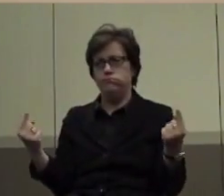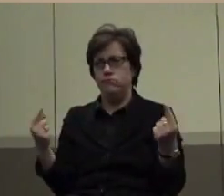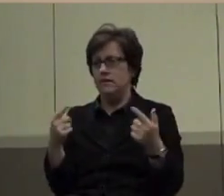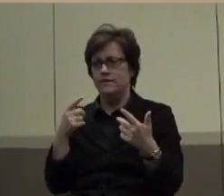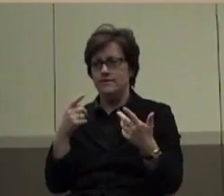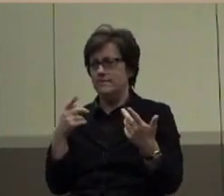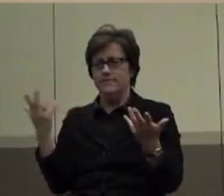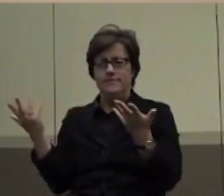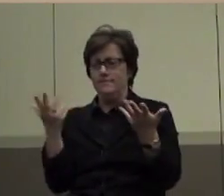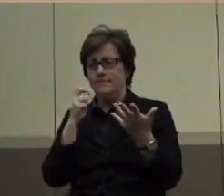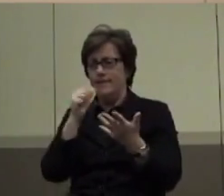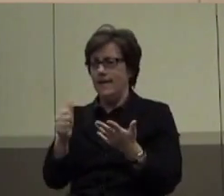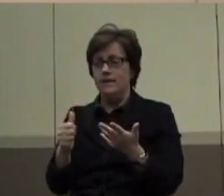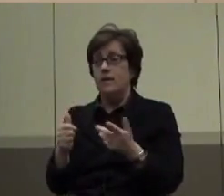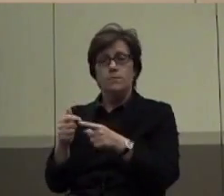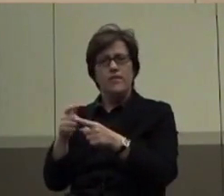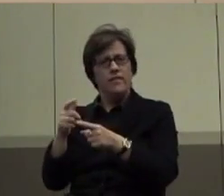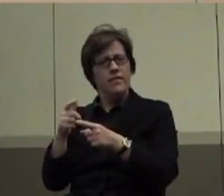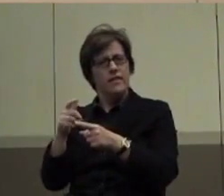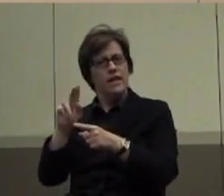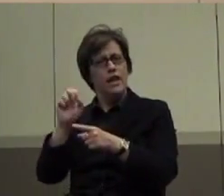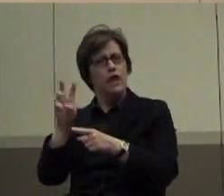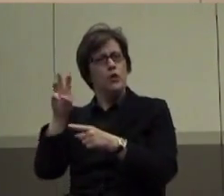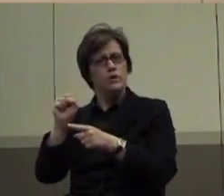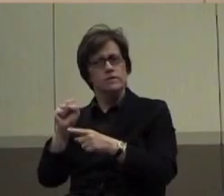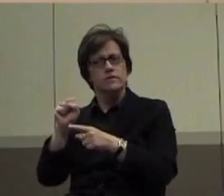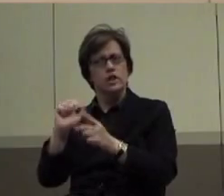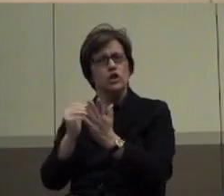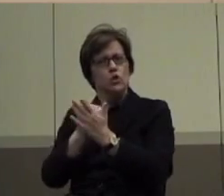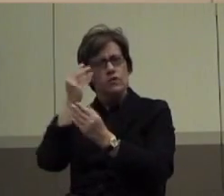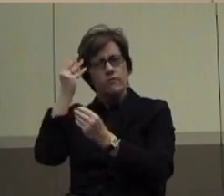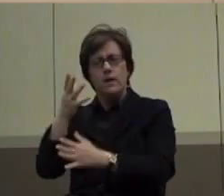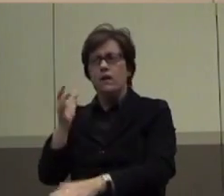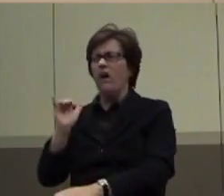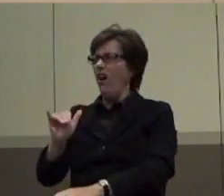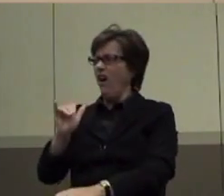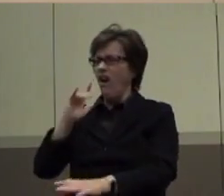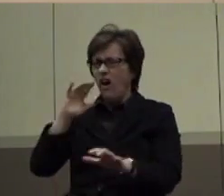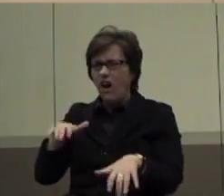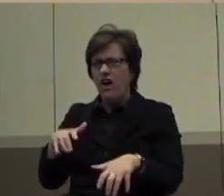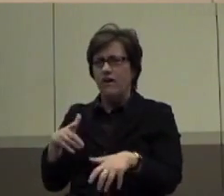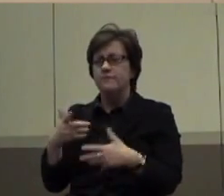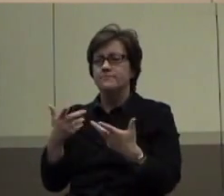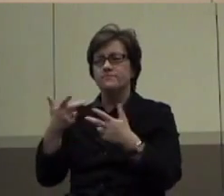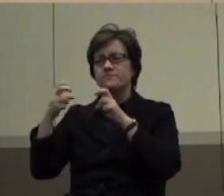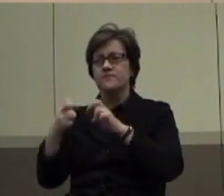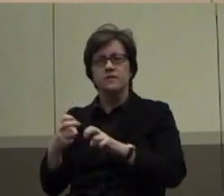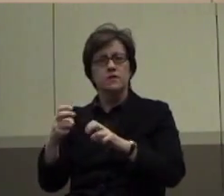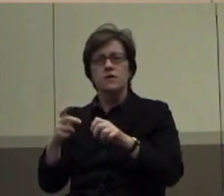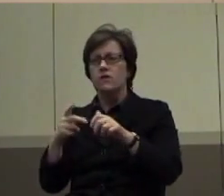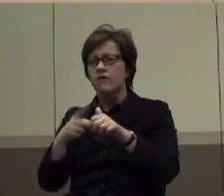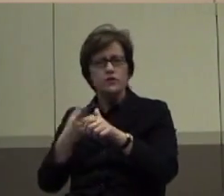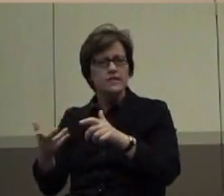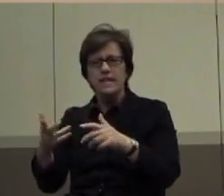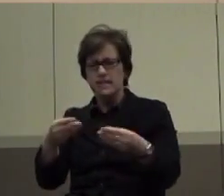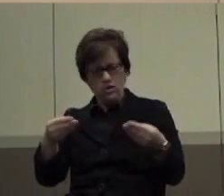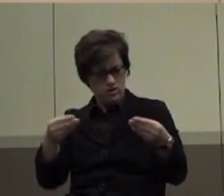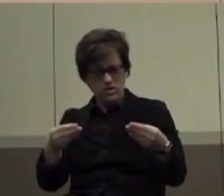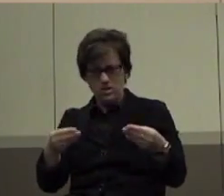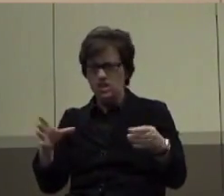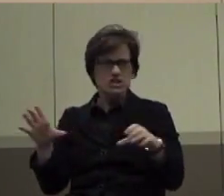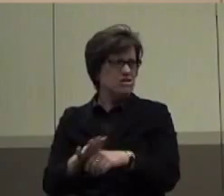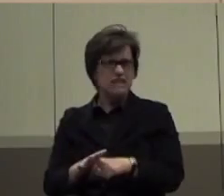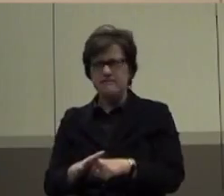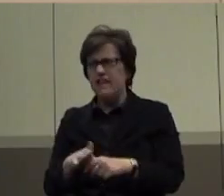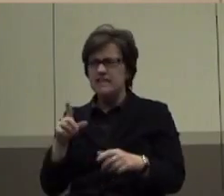right? But that's news to them. All right? So when you sit down, so the first thing they look at that and they go, shit, this is not going to be